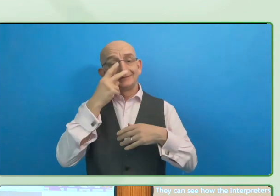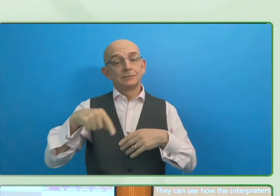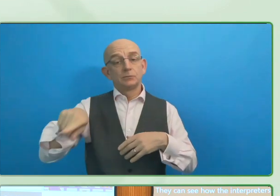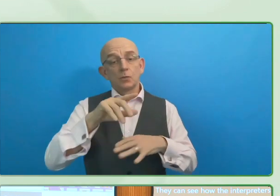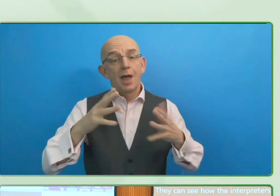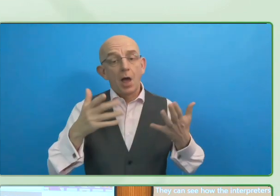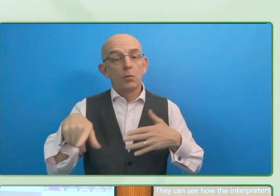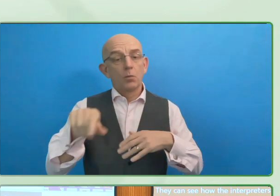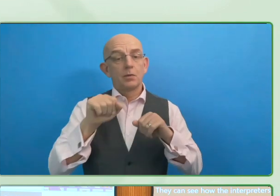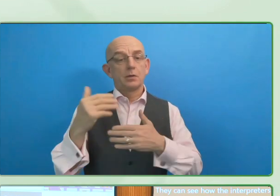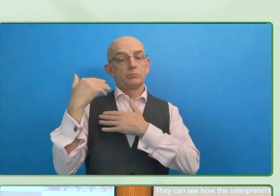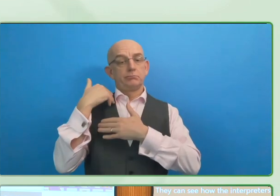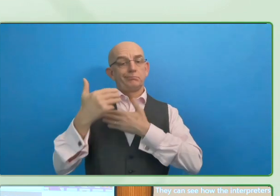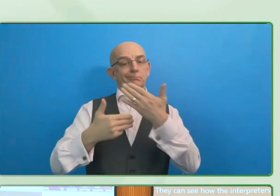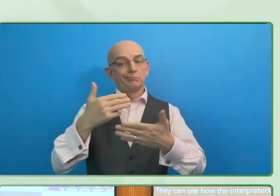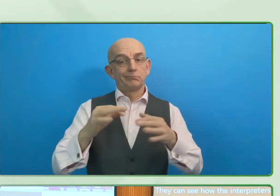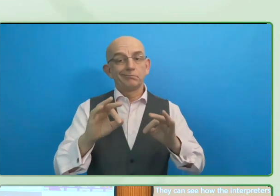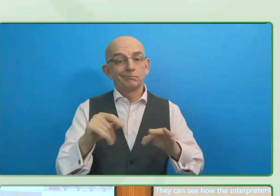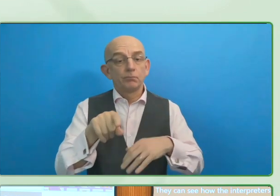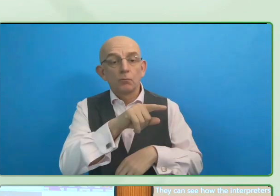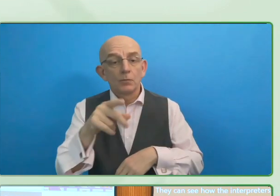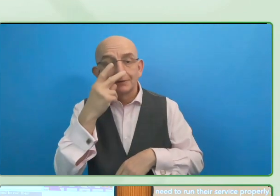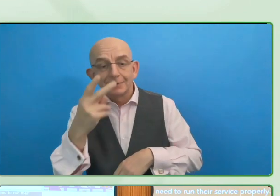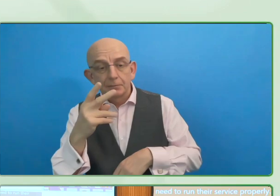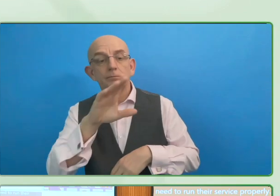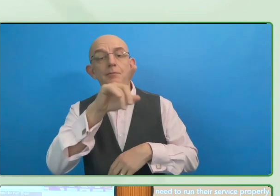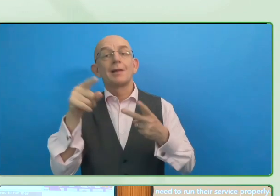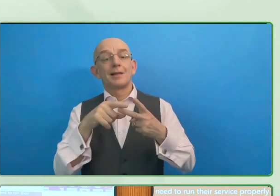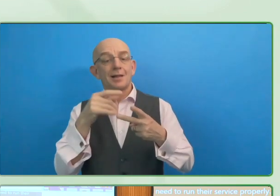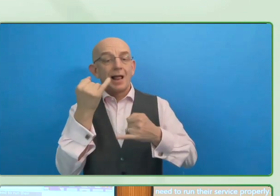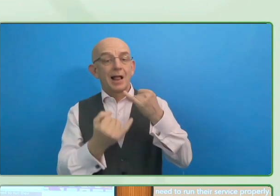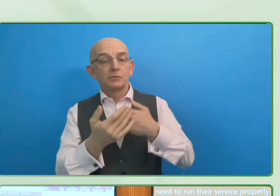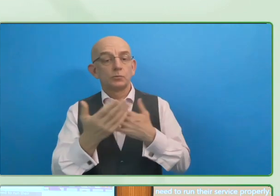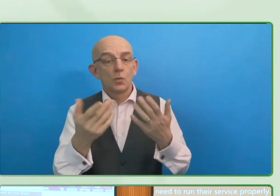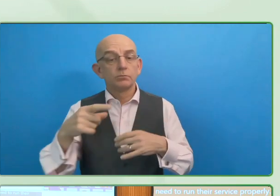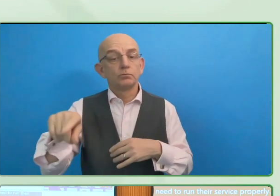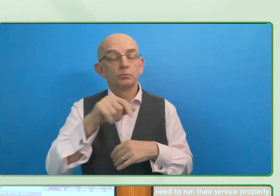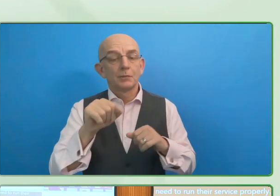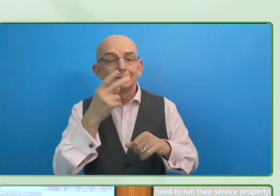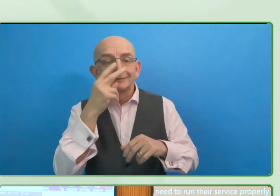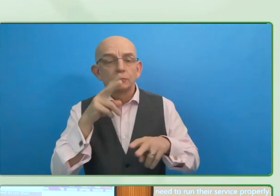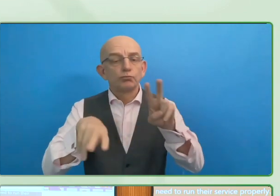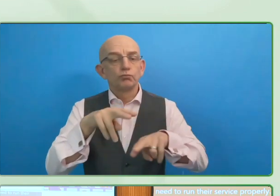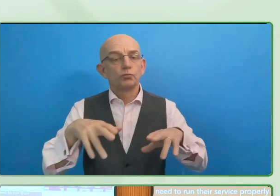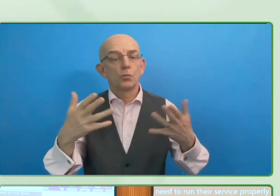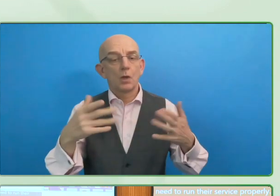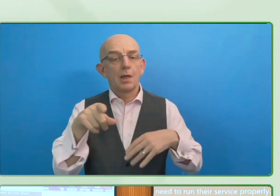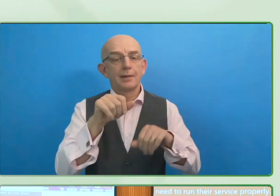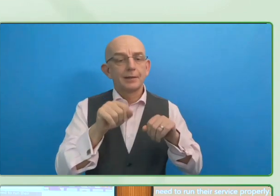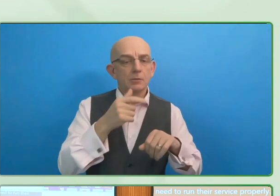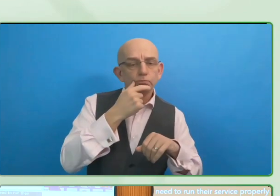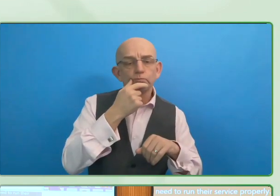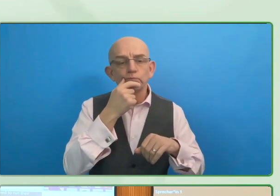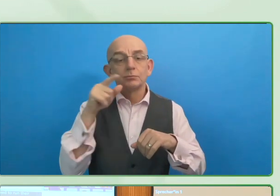which is they can create any institution accessible just by 2 clicks. Directly from